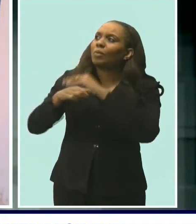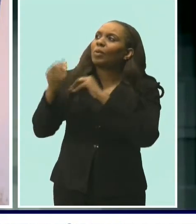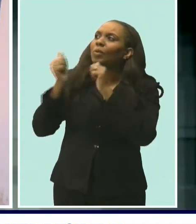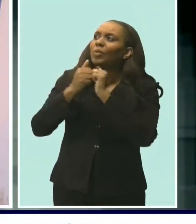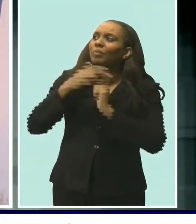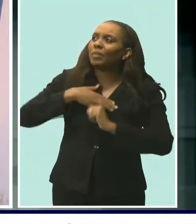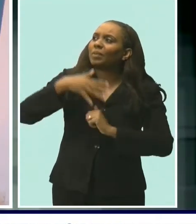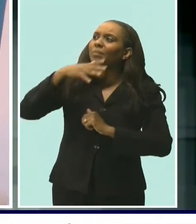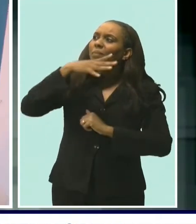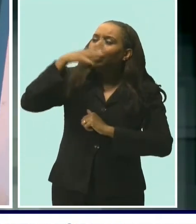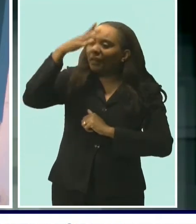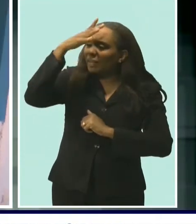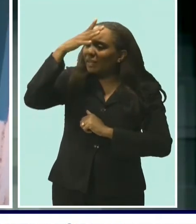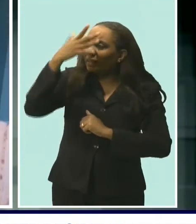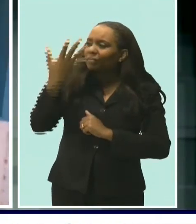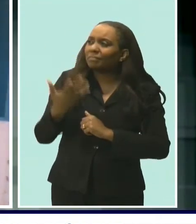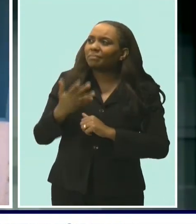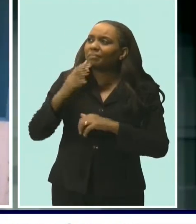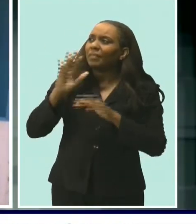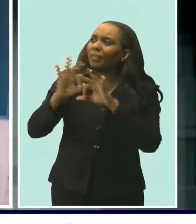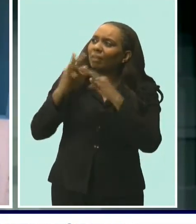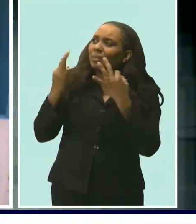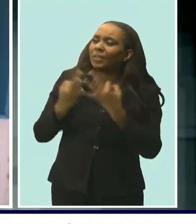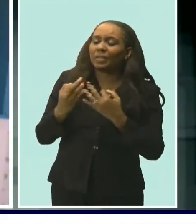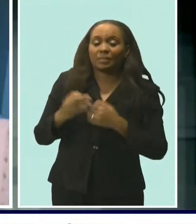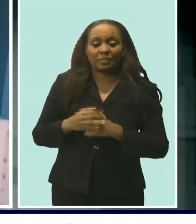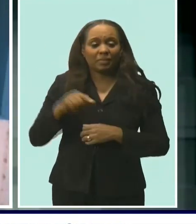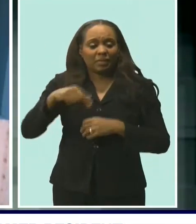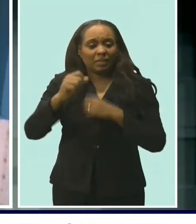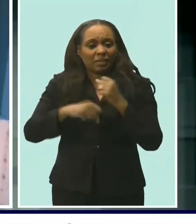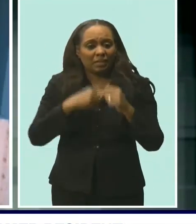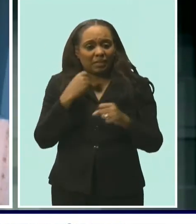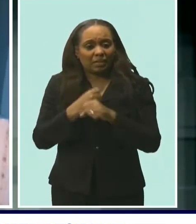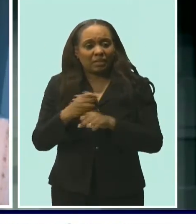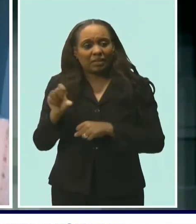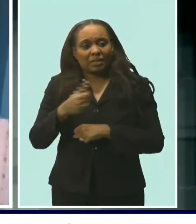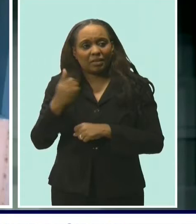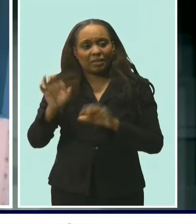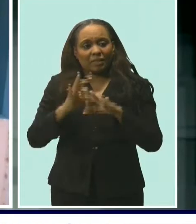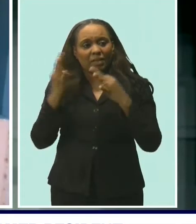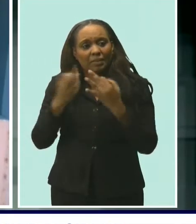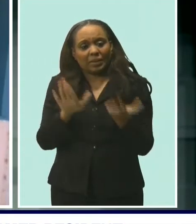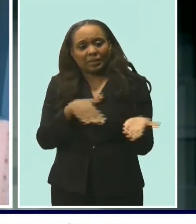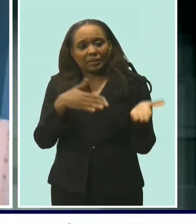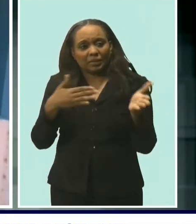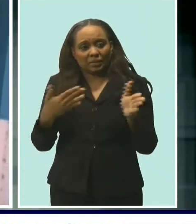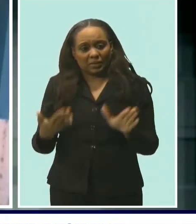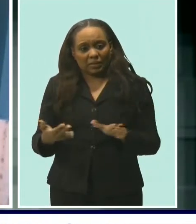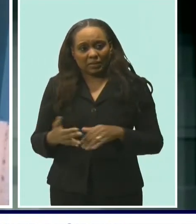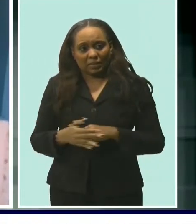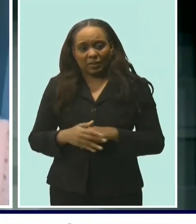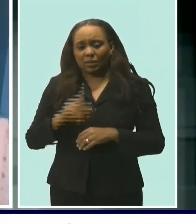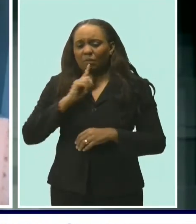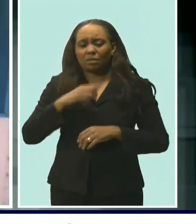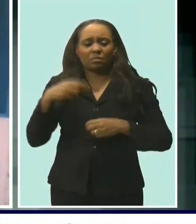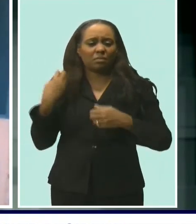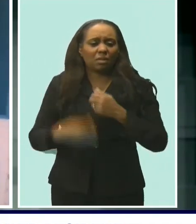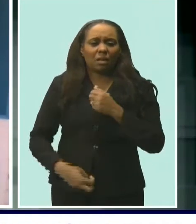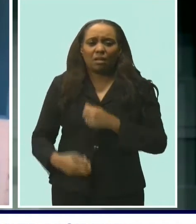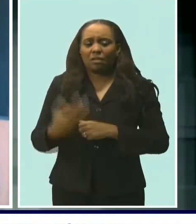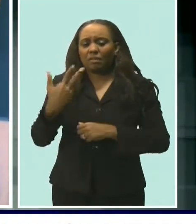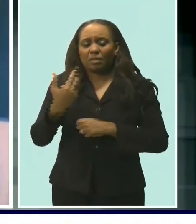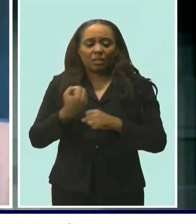of them. Only this year we lost another family member. It has been a very tough 3